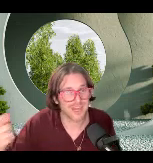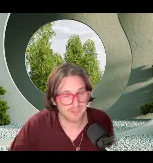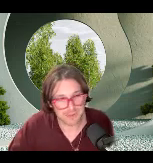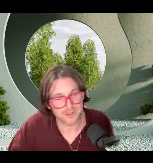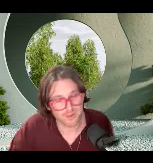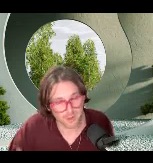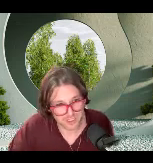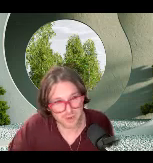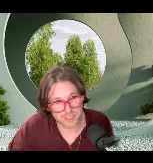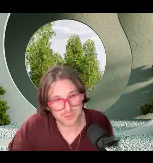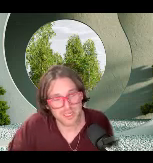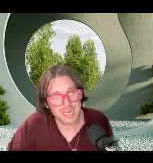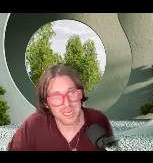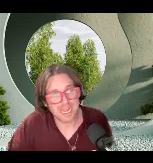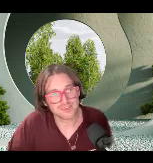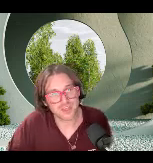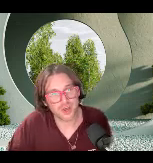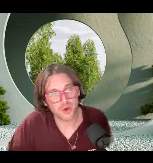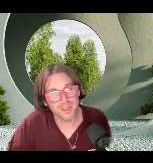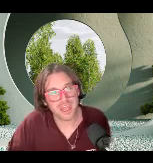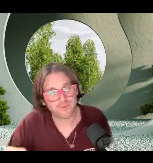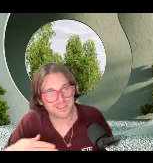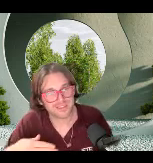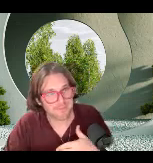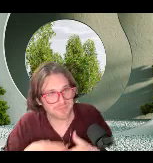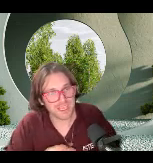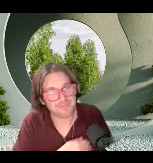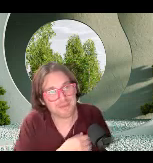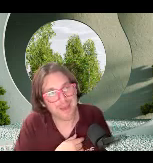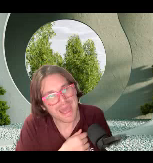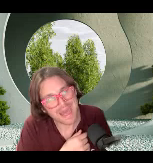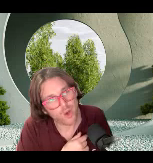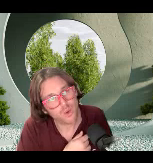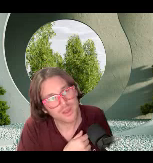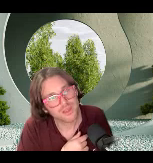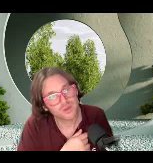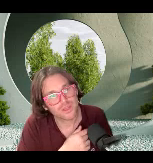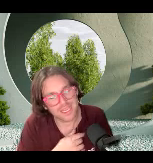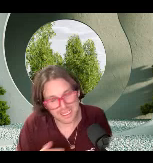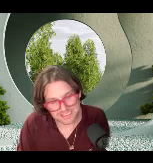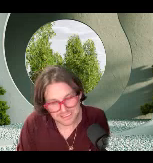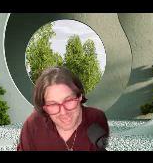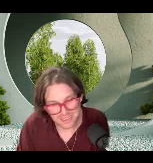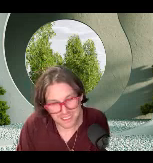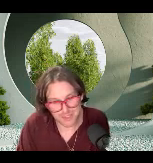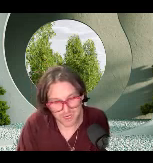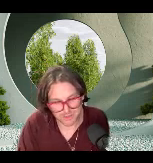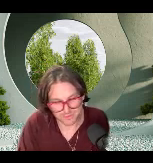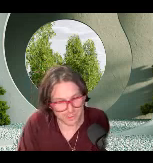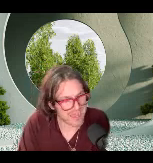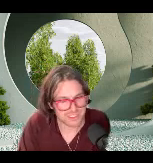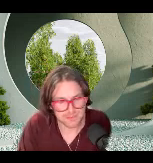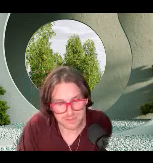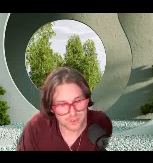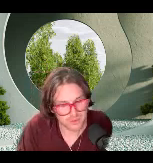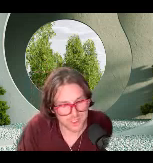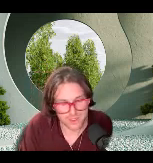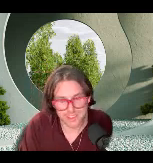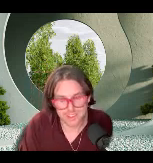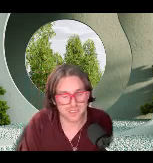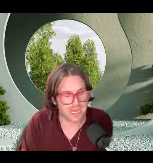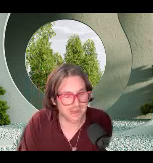from me than a paper is going to show you. And so if we stop thinking about how exactly that we're going to have this